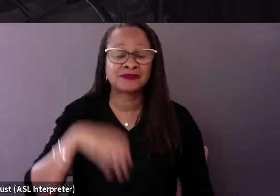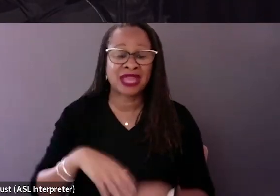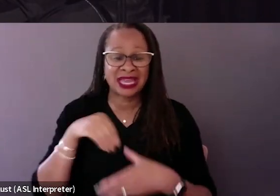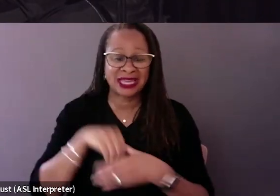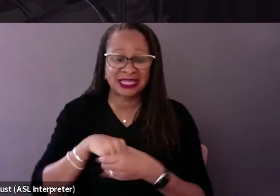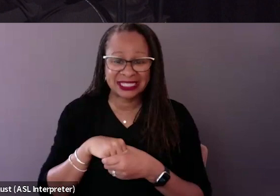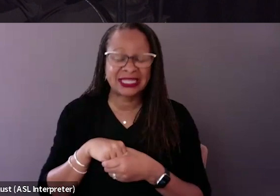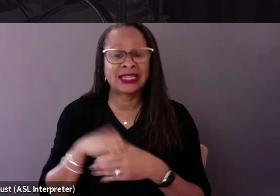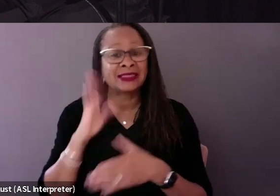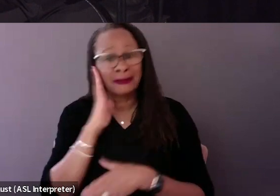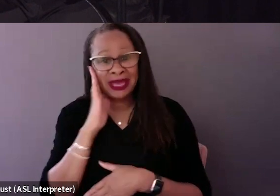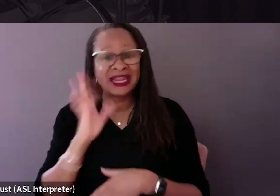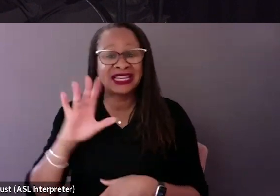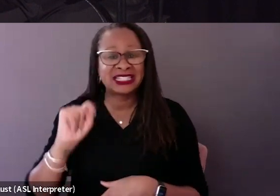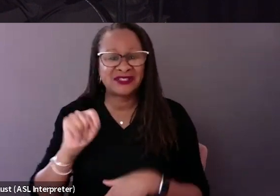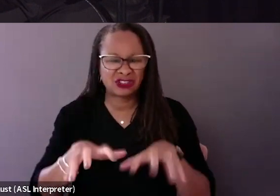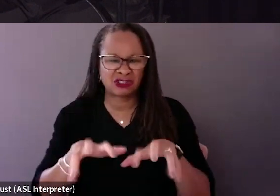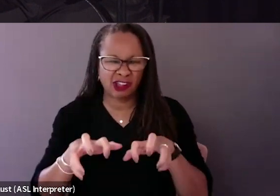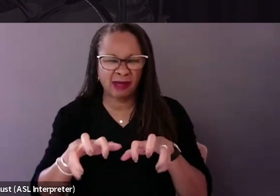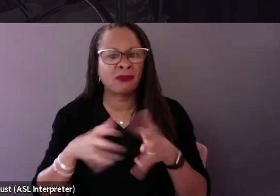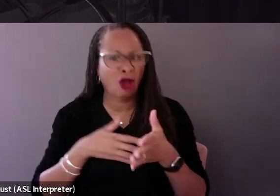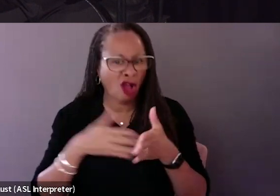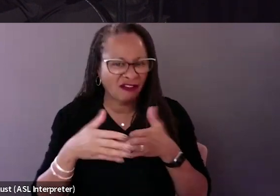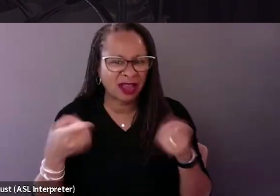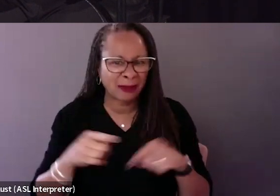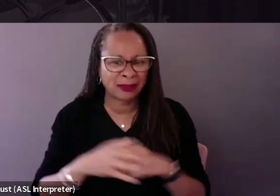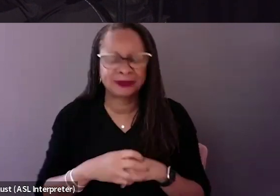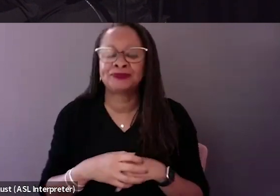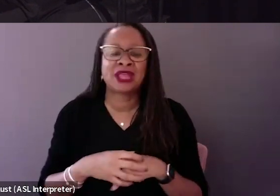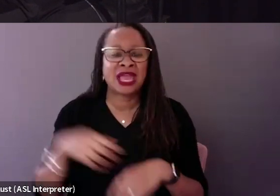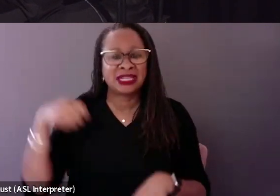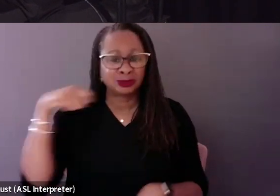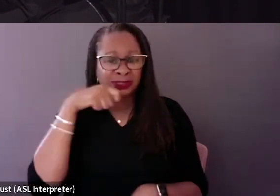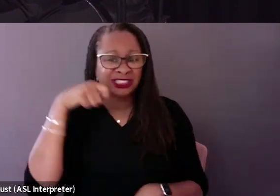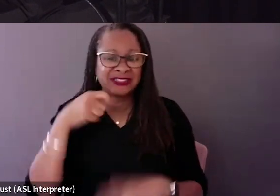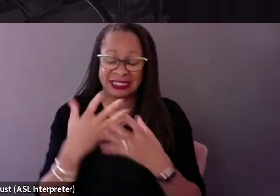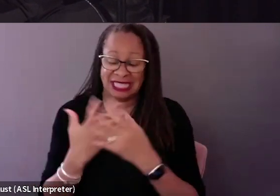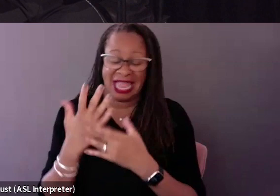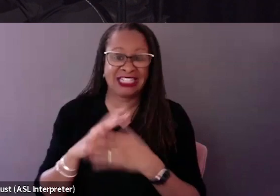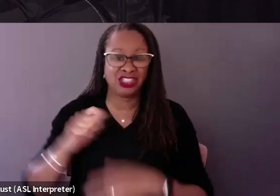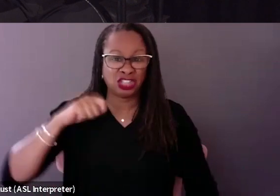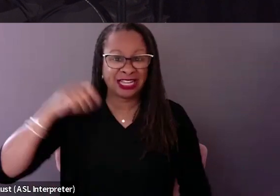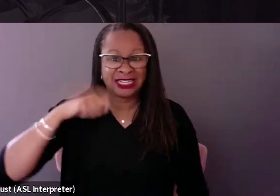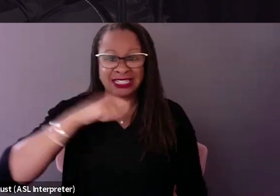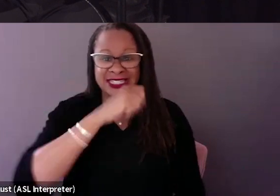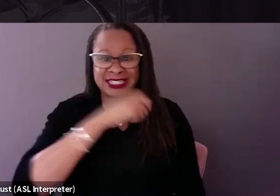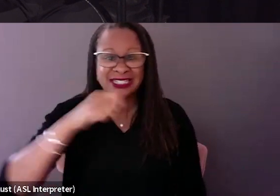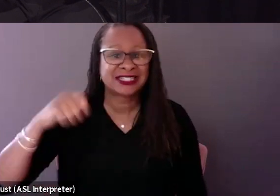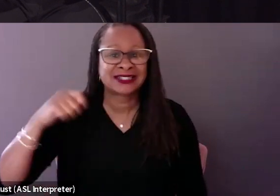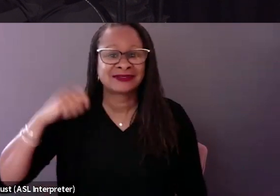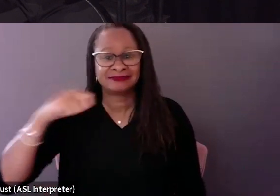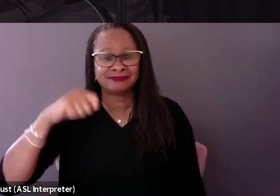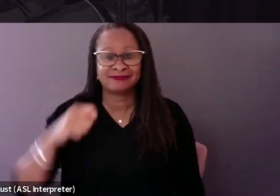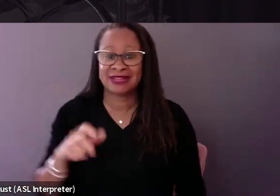are cramped the way they are often, and he's brushing his teeth and his hand is shaking. And I asked him this question: is